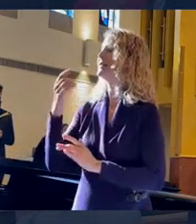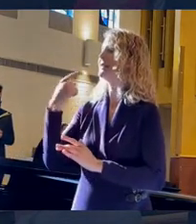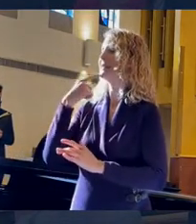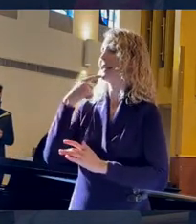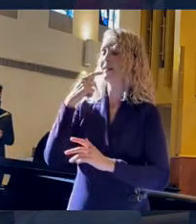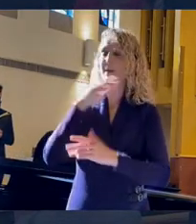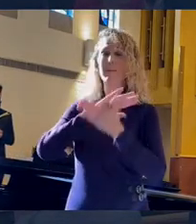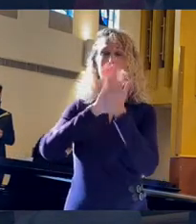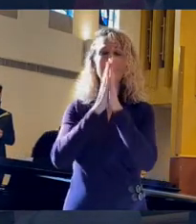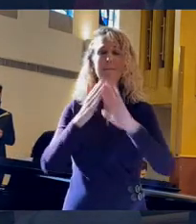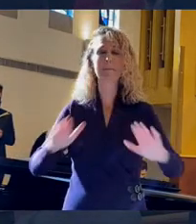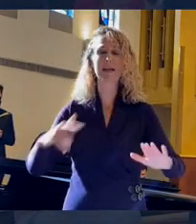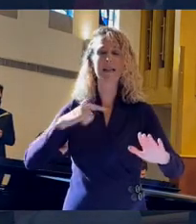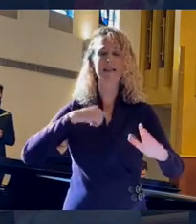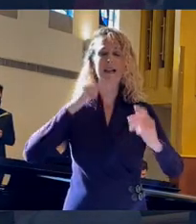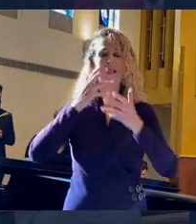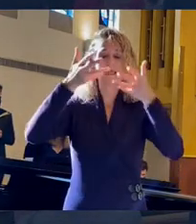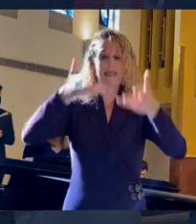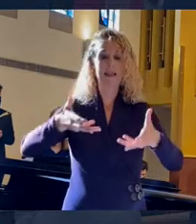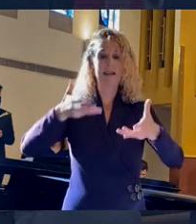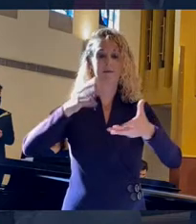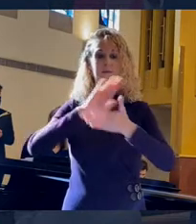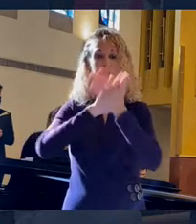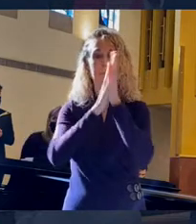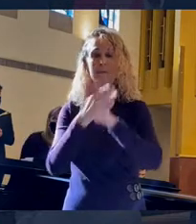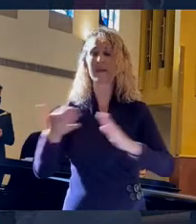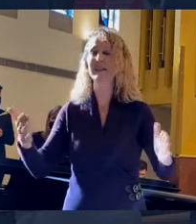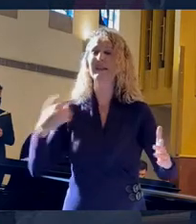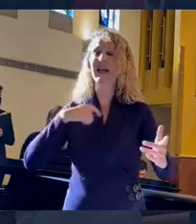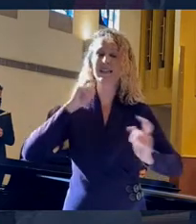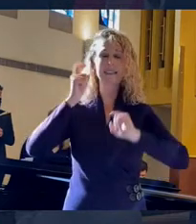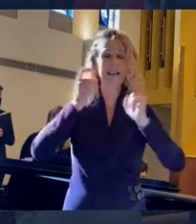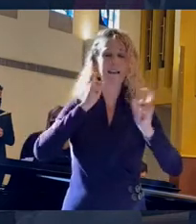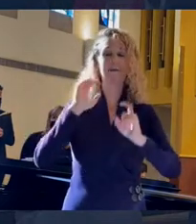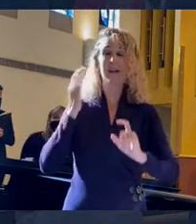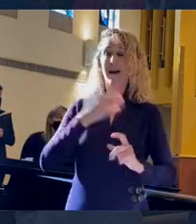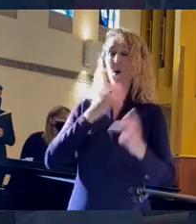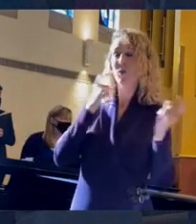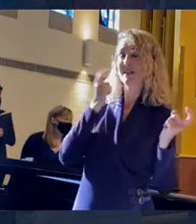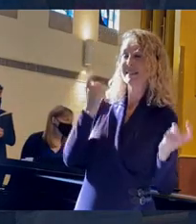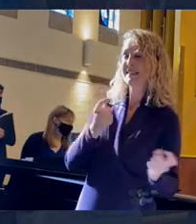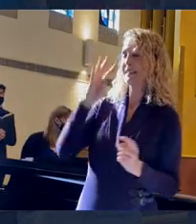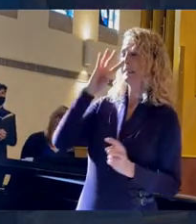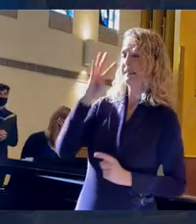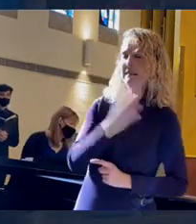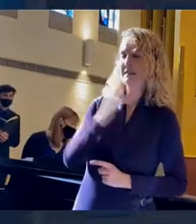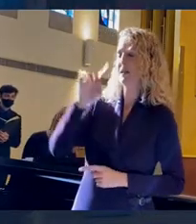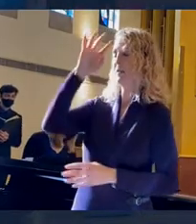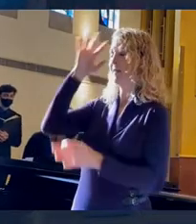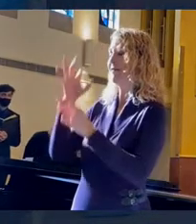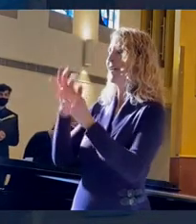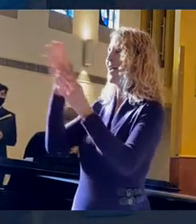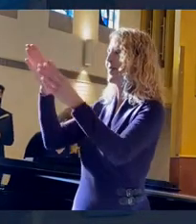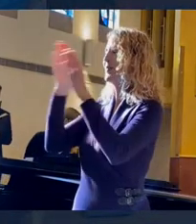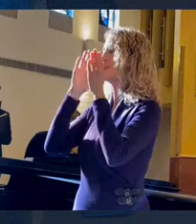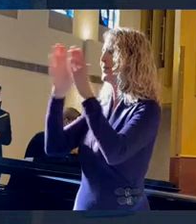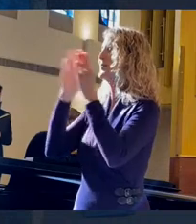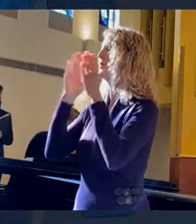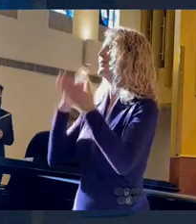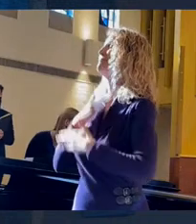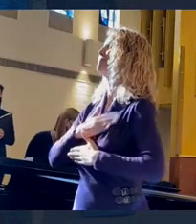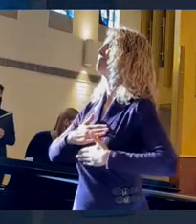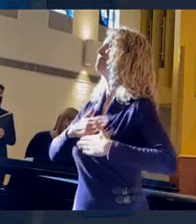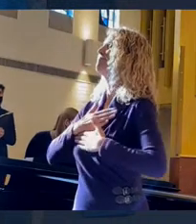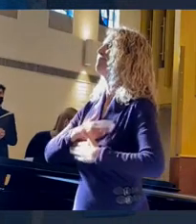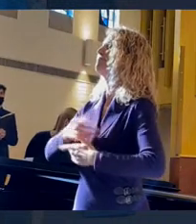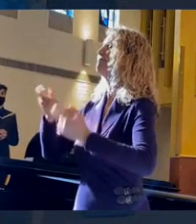I leave you, my peace I give you," look not on our sins, but on our faith, the faith of the church, and graciously grant